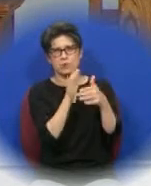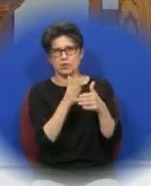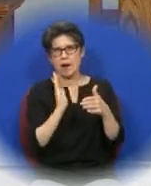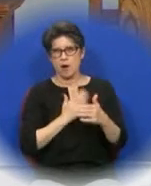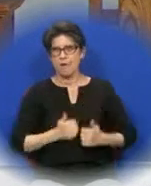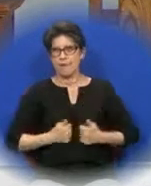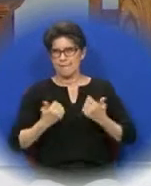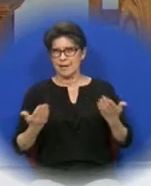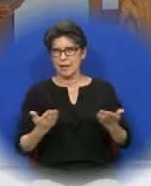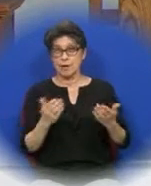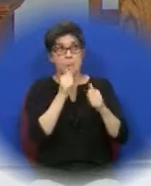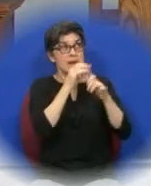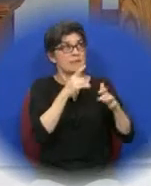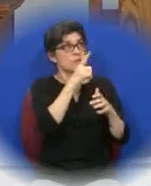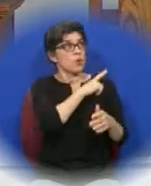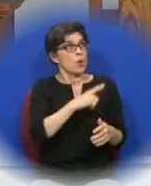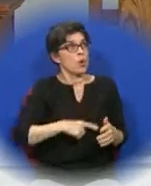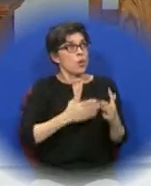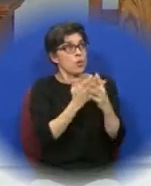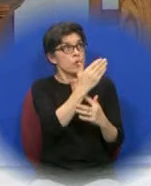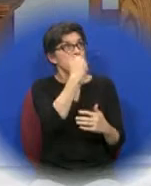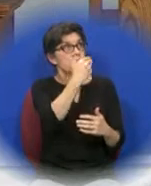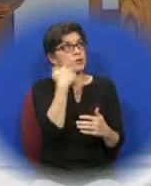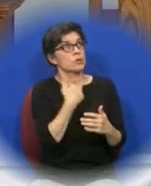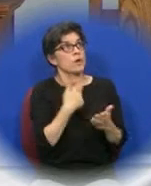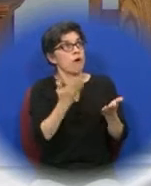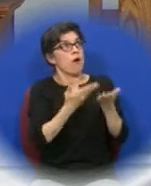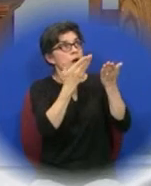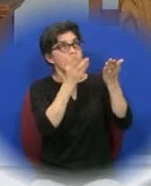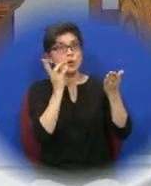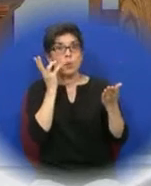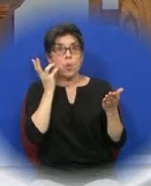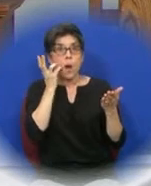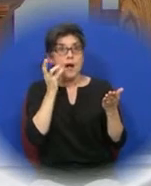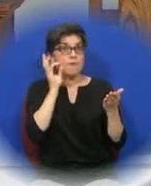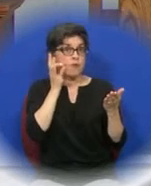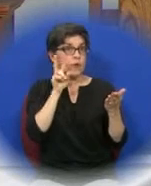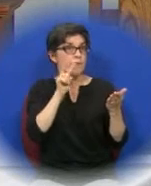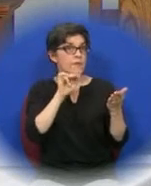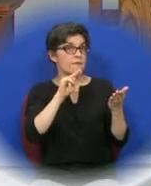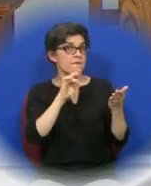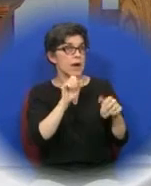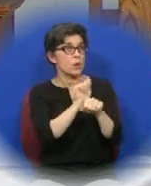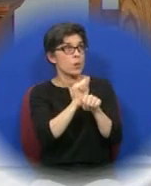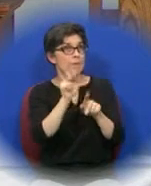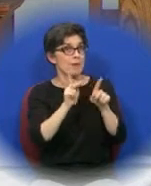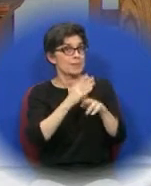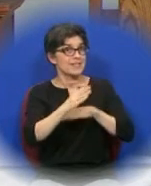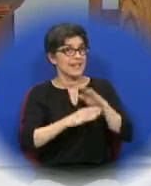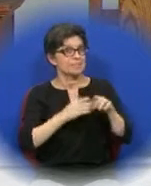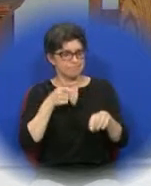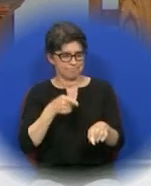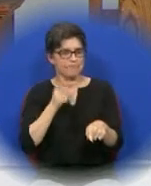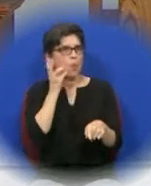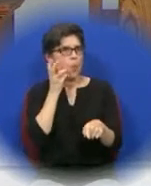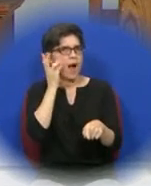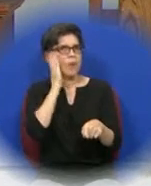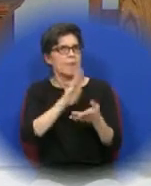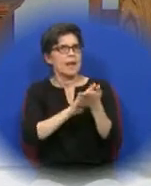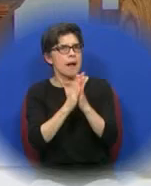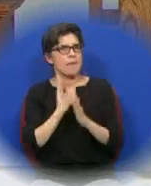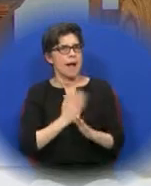God of all creation, for through your goodness we have received the wine we offer you, fruit of the vine and work of human hands, who will become our spiritual